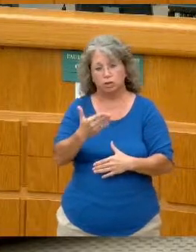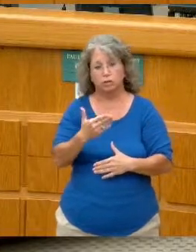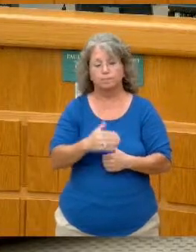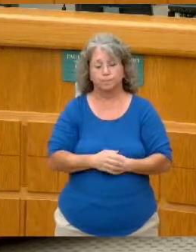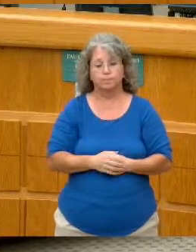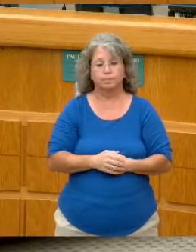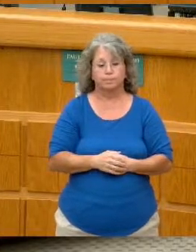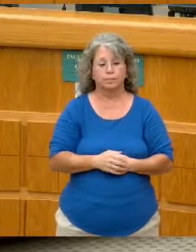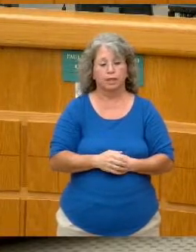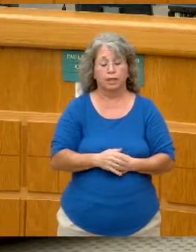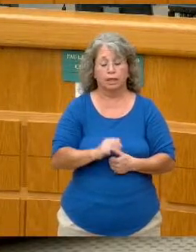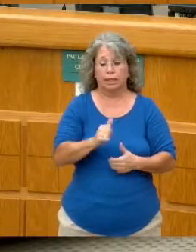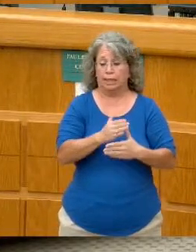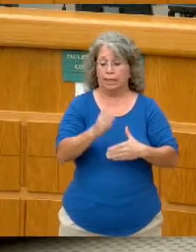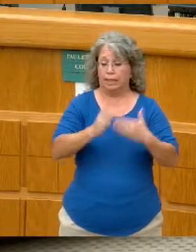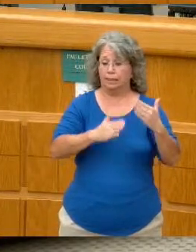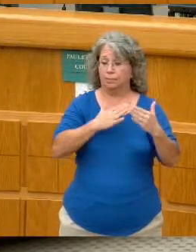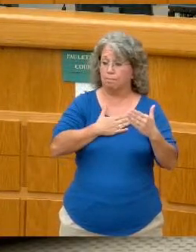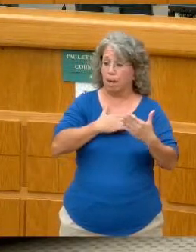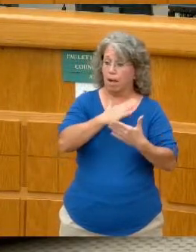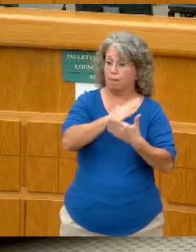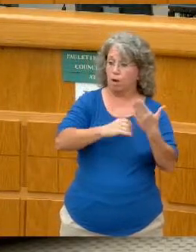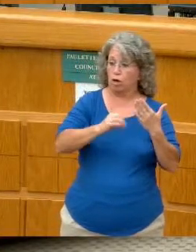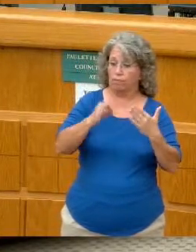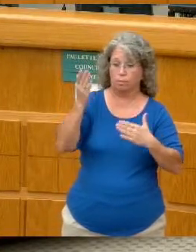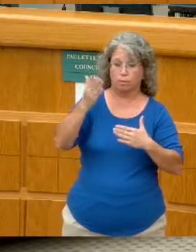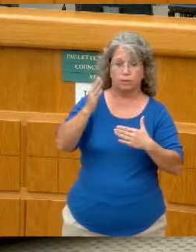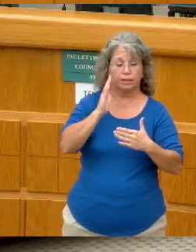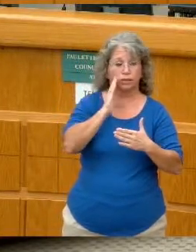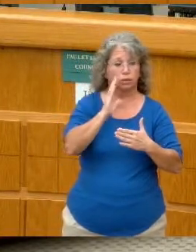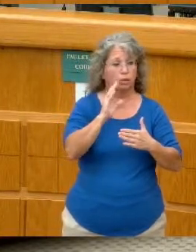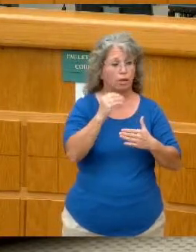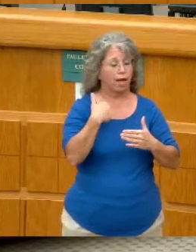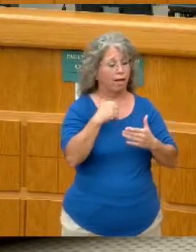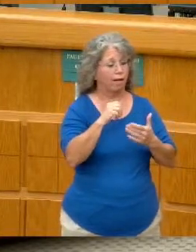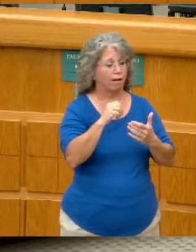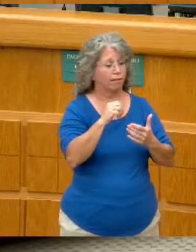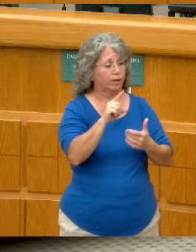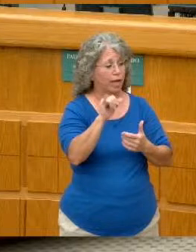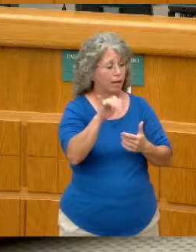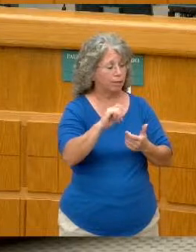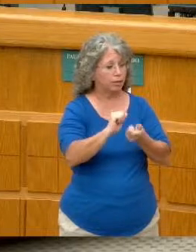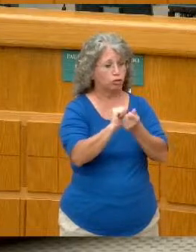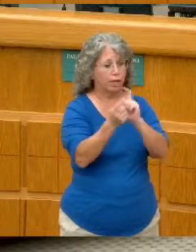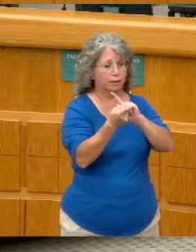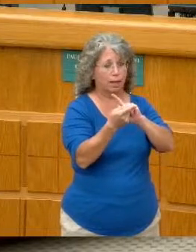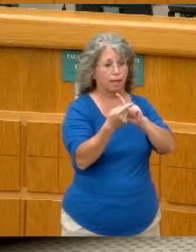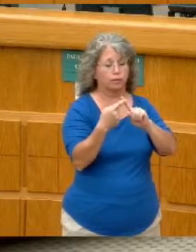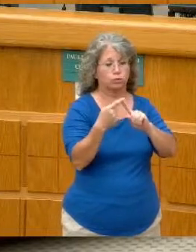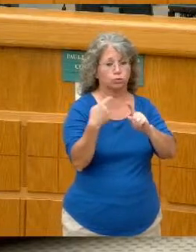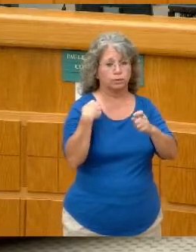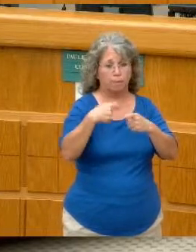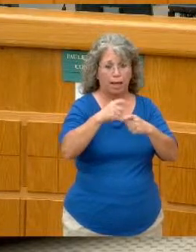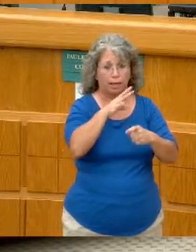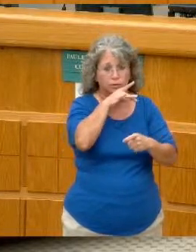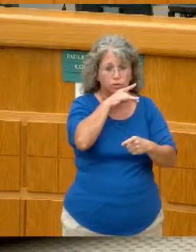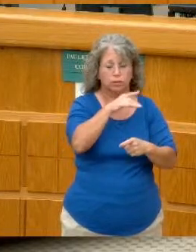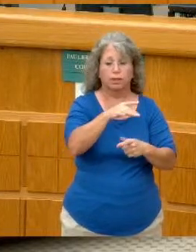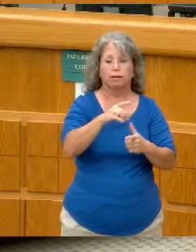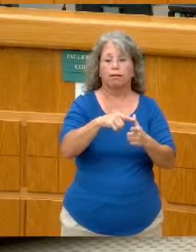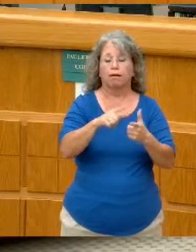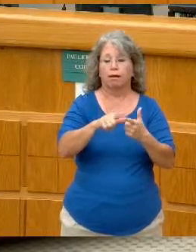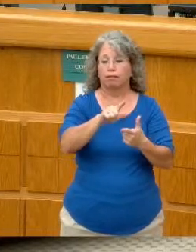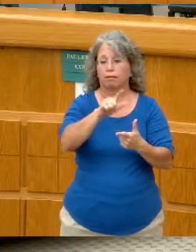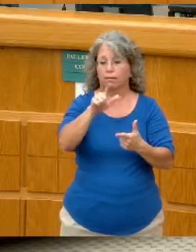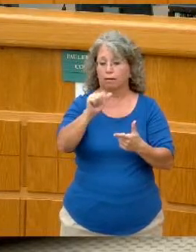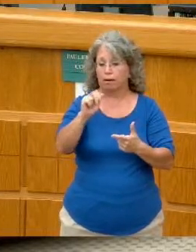Okay, so that concludes my part of the presentation. We're going to have Gabby translate this into Spanish, and then Annette Rodriguez, our Public Health Director, will speak for a moment or two,